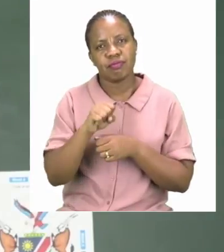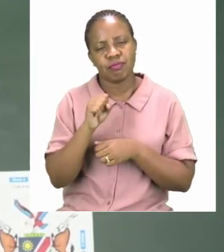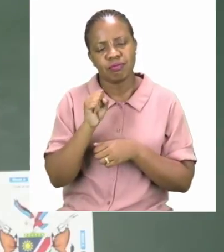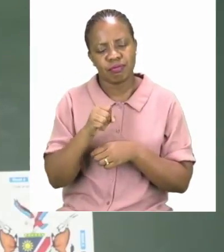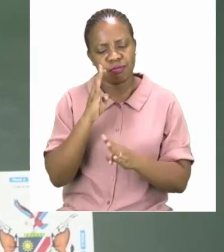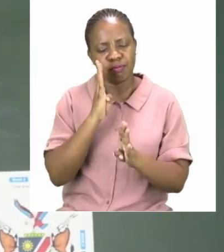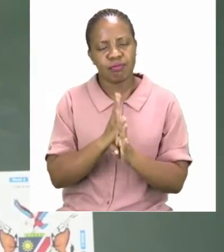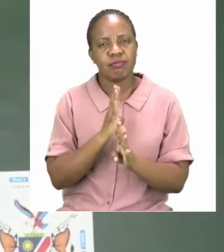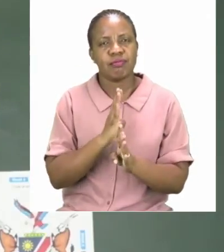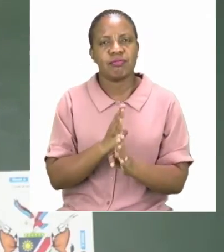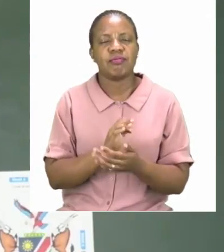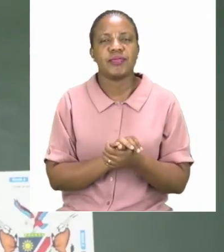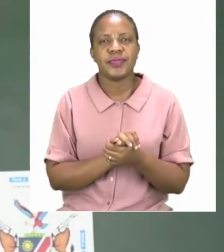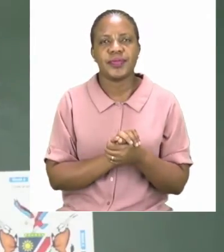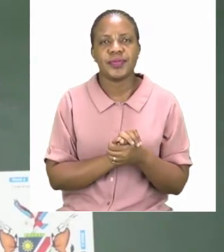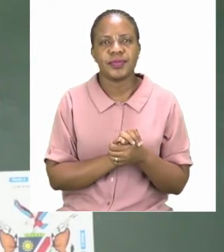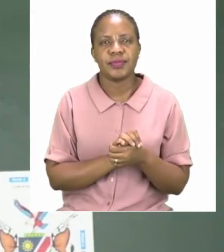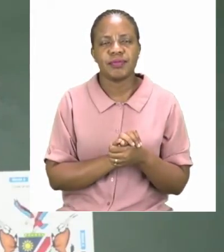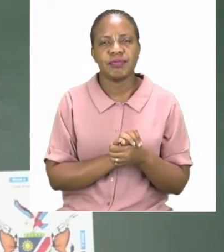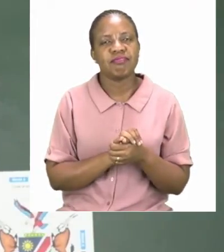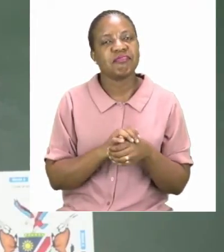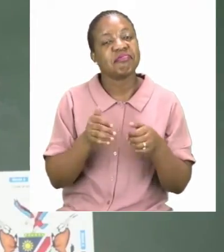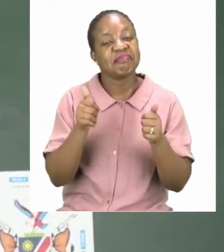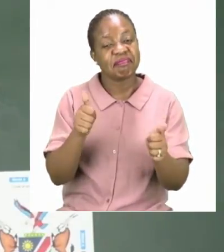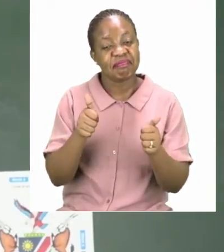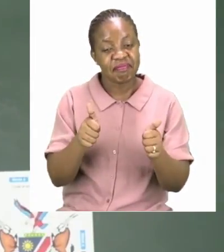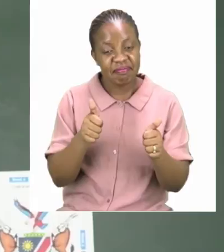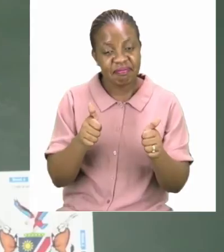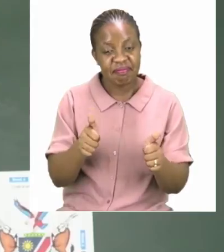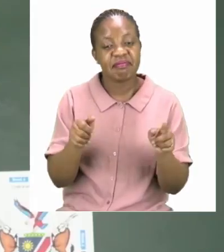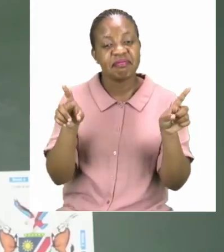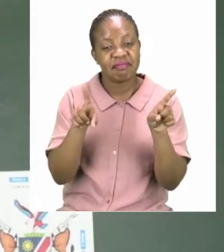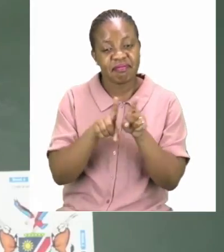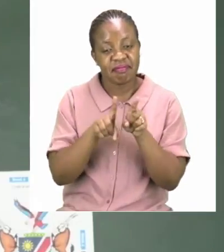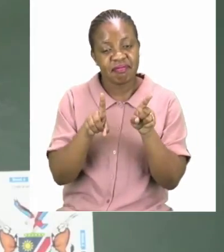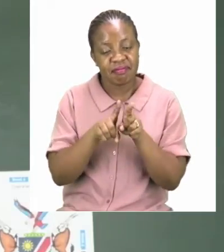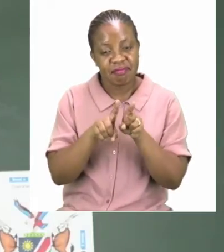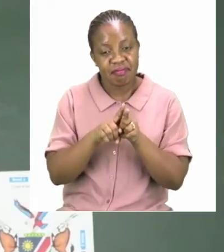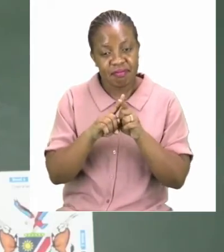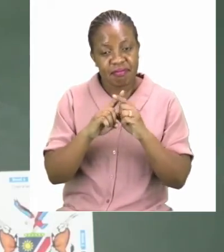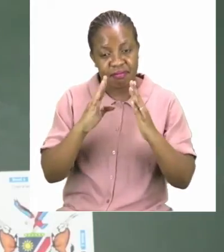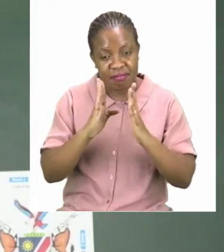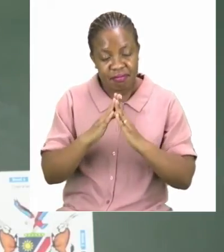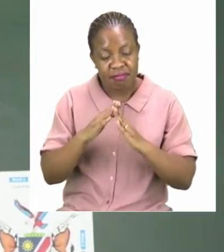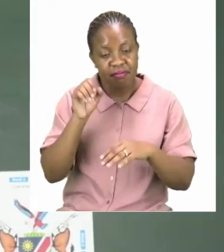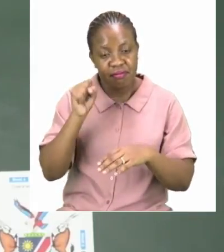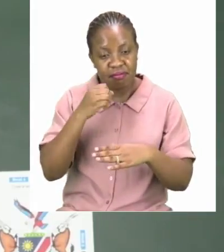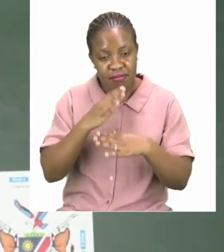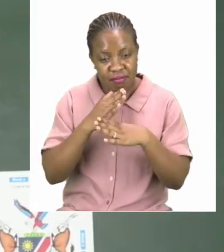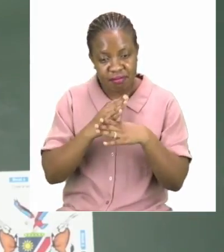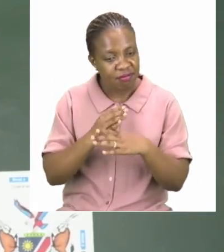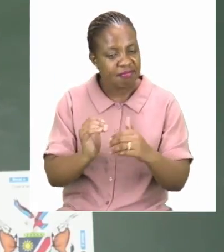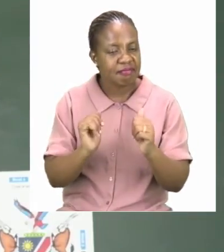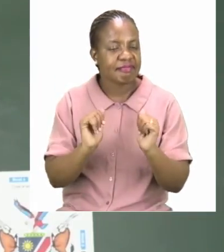So far, so good, everybody. You're doing a good job if you're doing this at home. Now we have 2 more